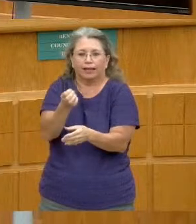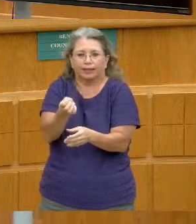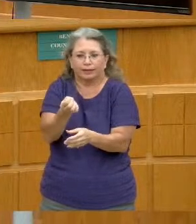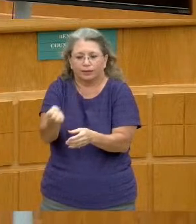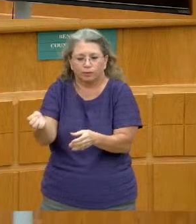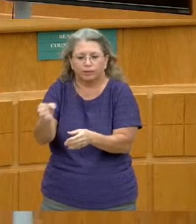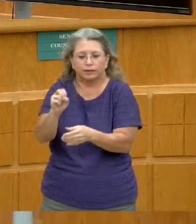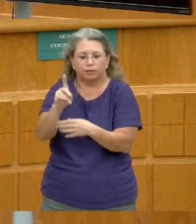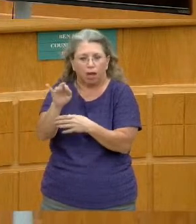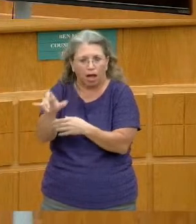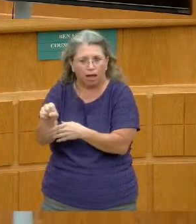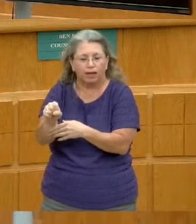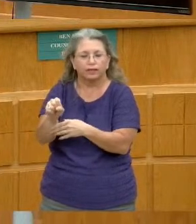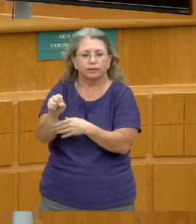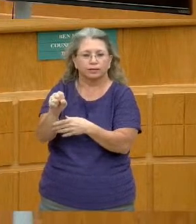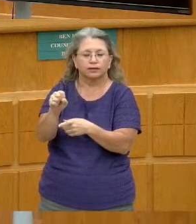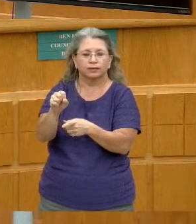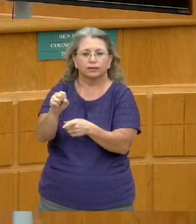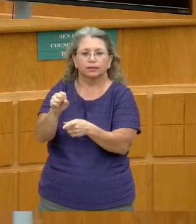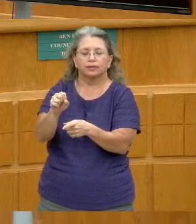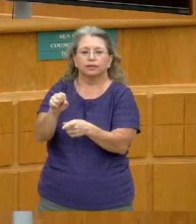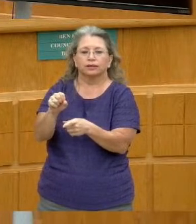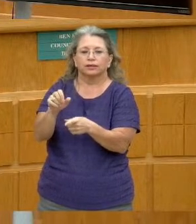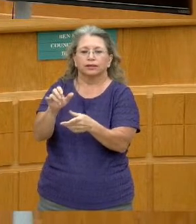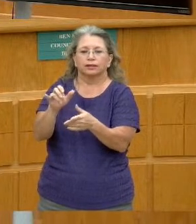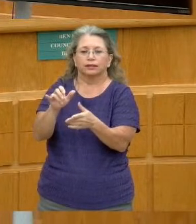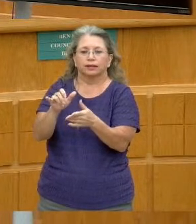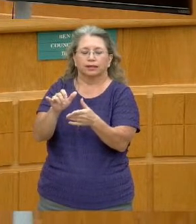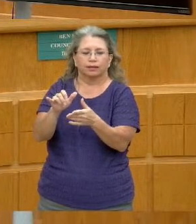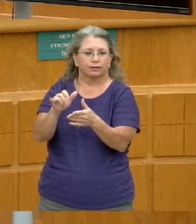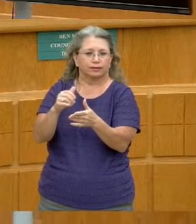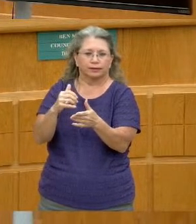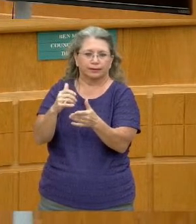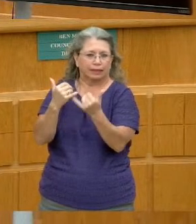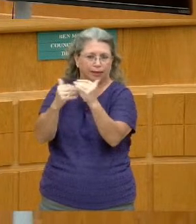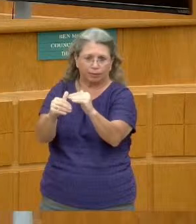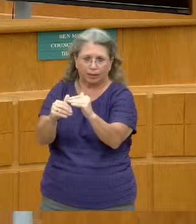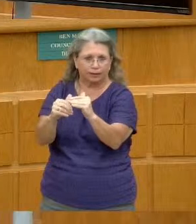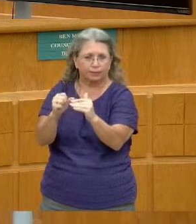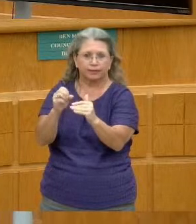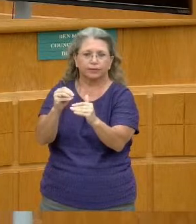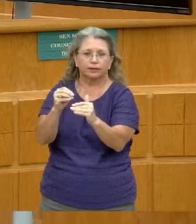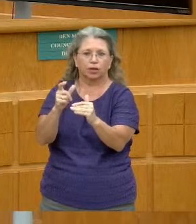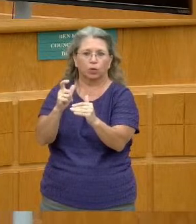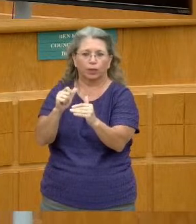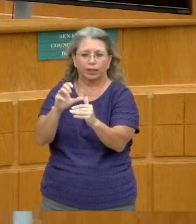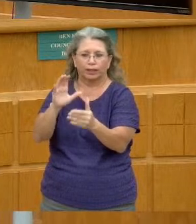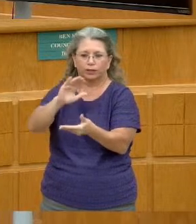and analyze the material are in limited supply. They're limited.